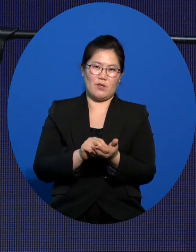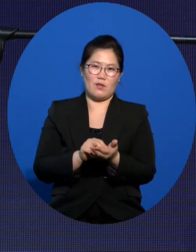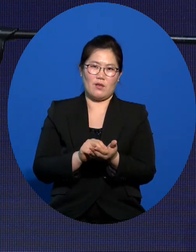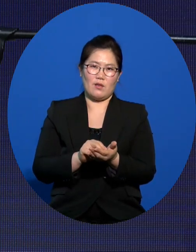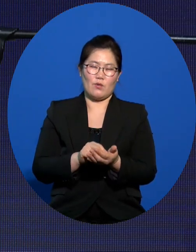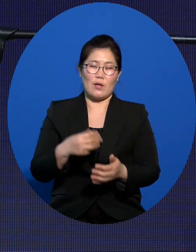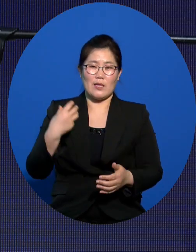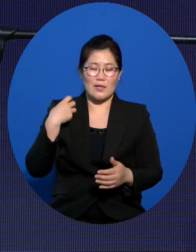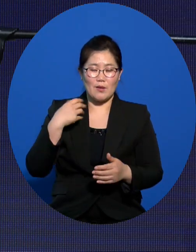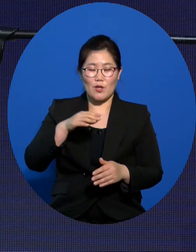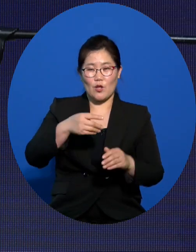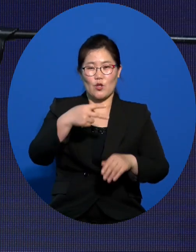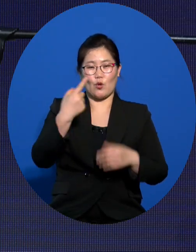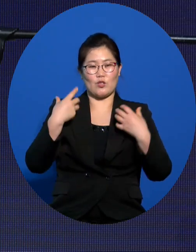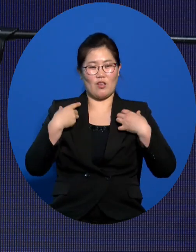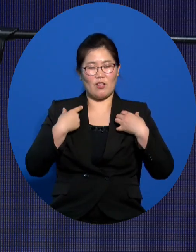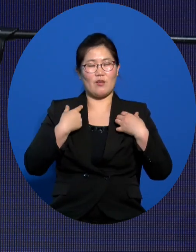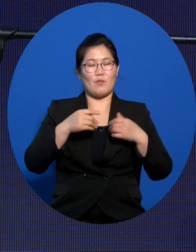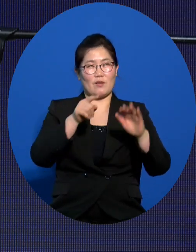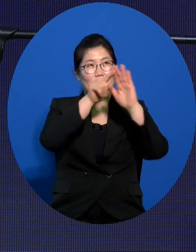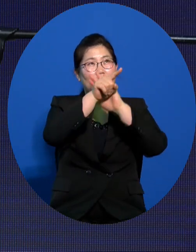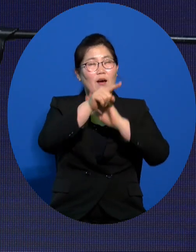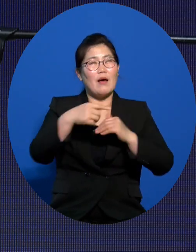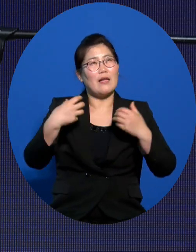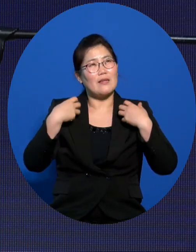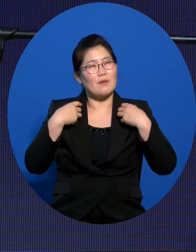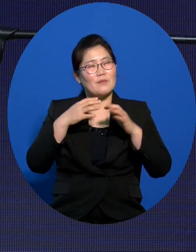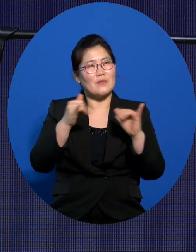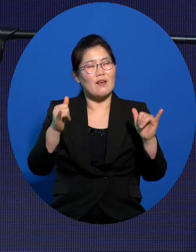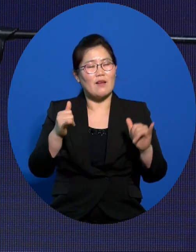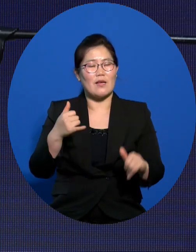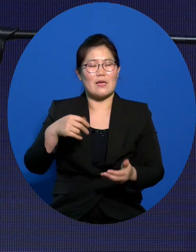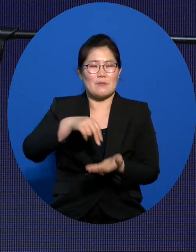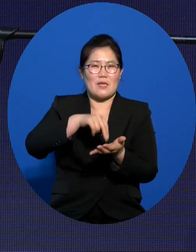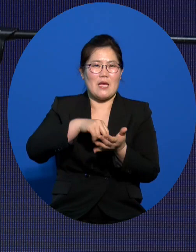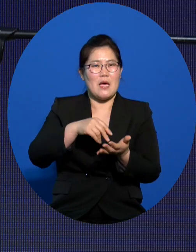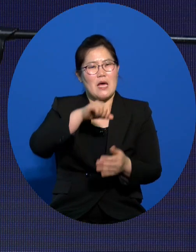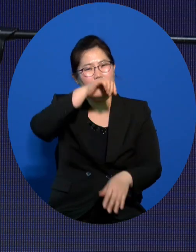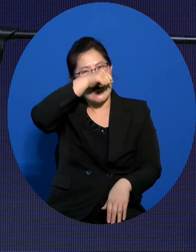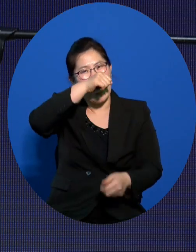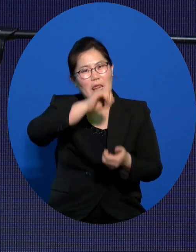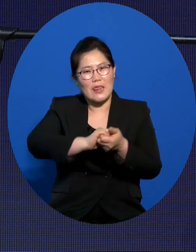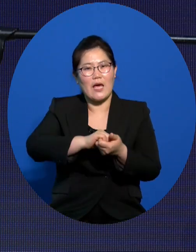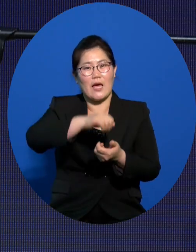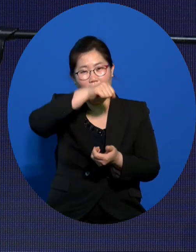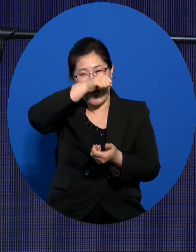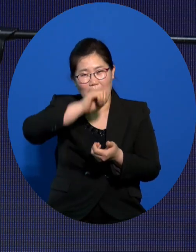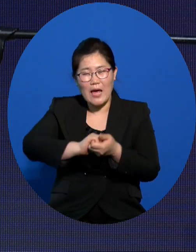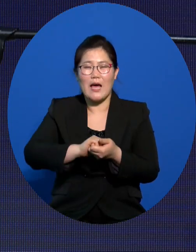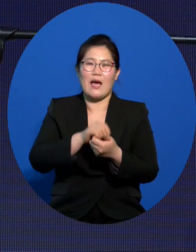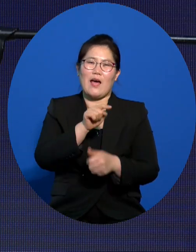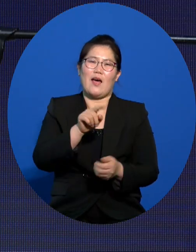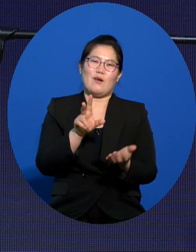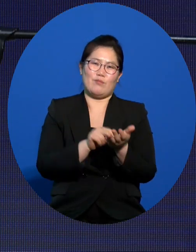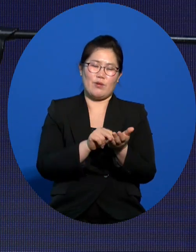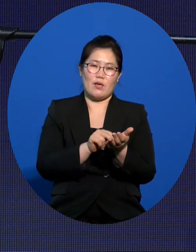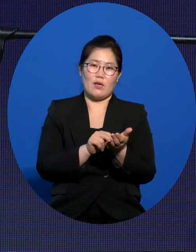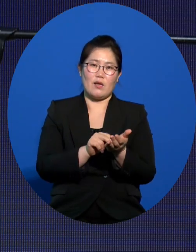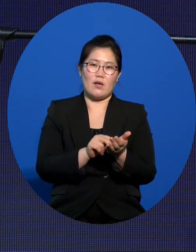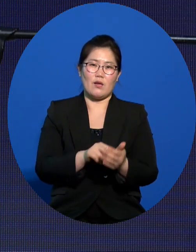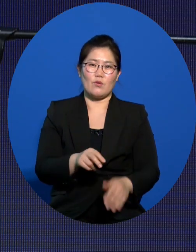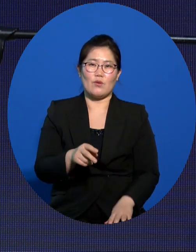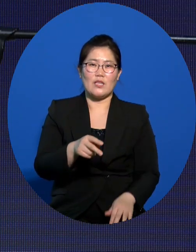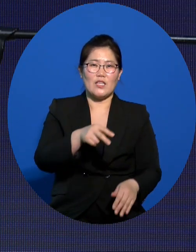There are many different public officials. There are the director level, the director